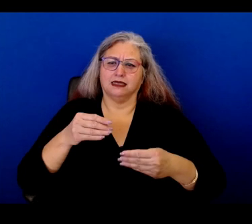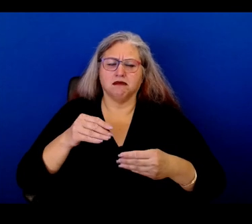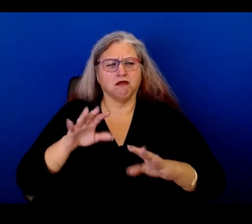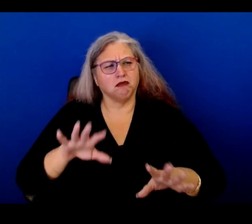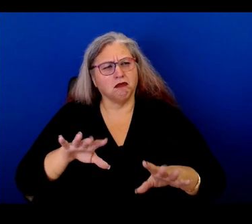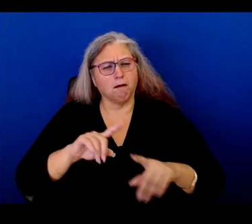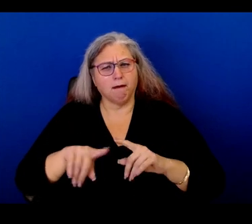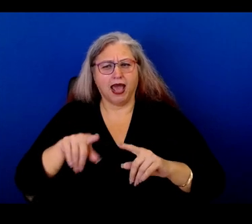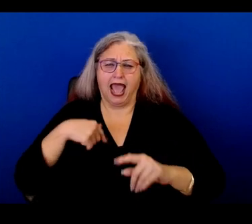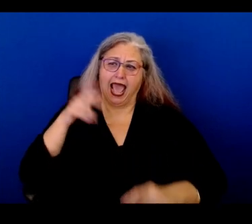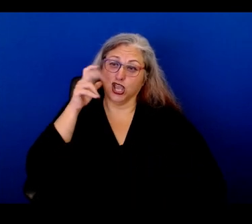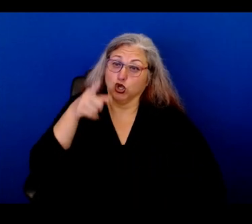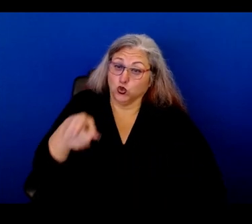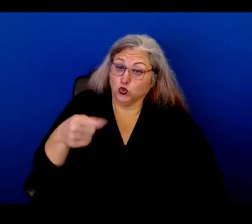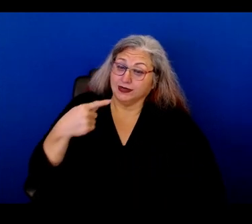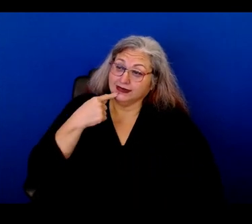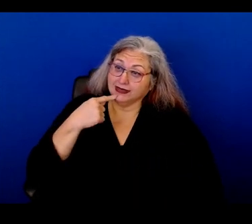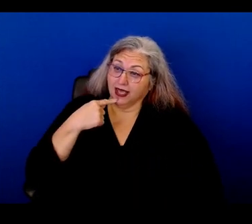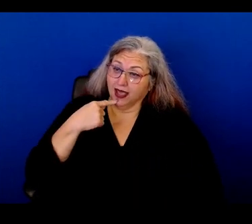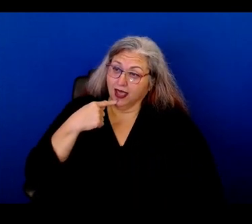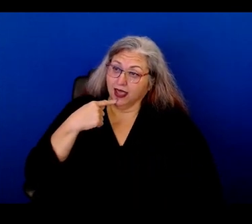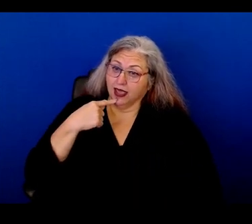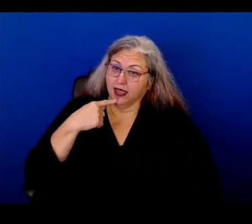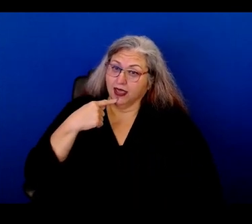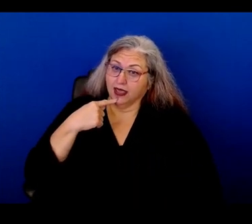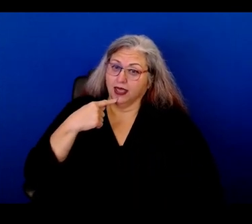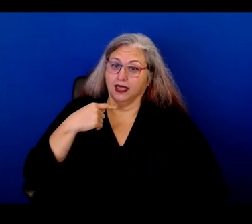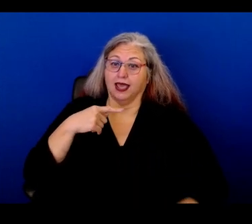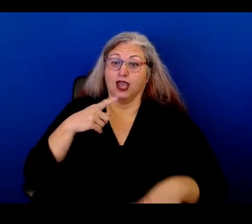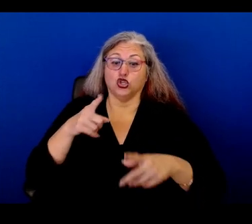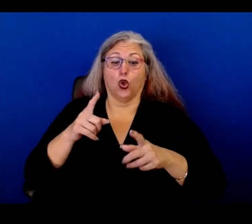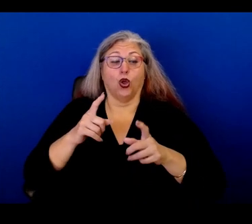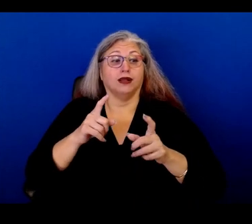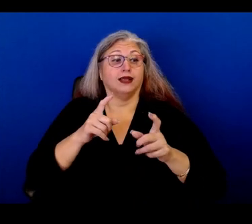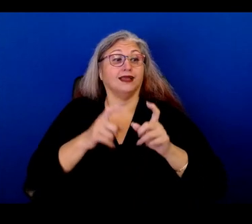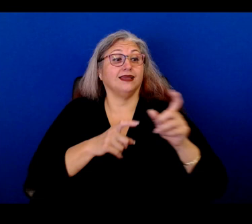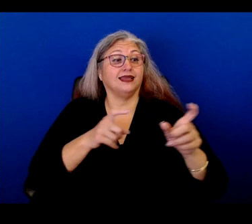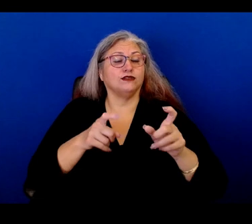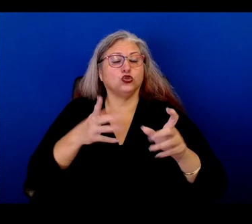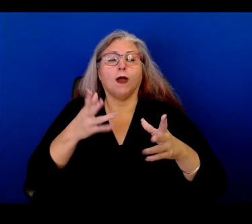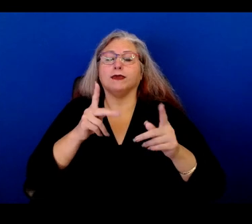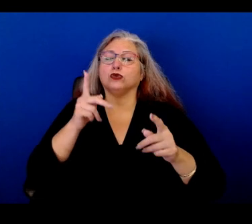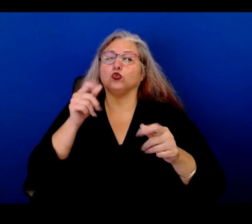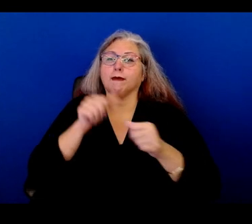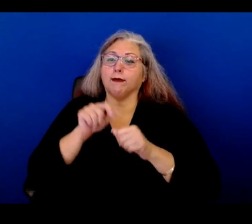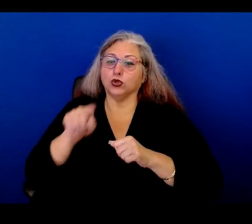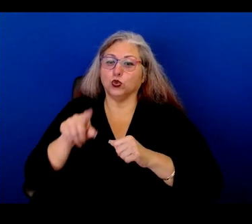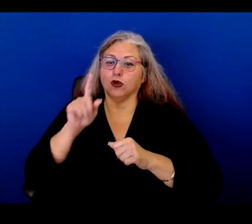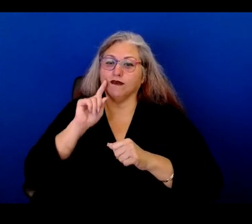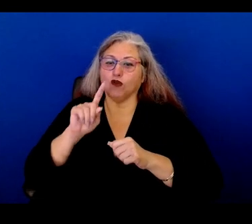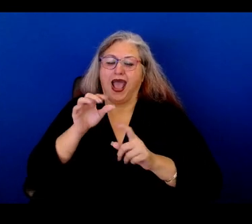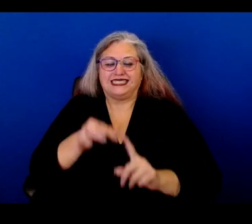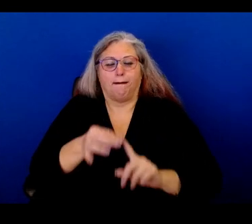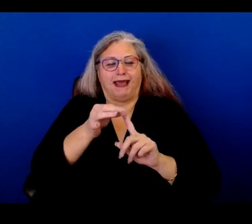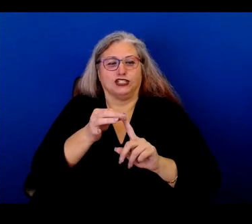you say, is that the gifts are, you want to be remembered for a customized gift. It's individual